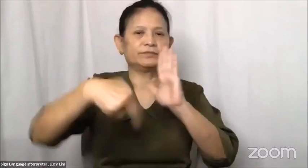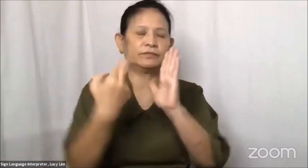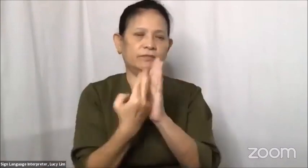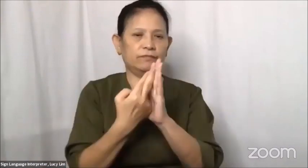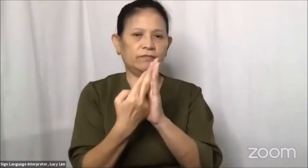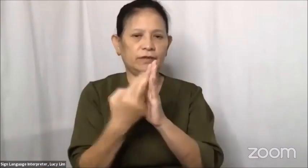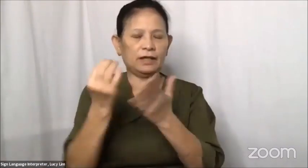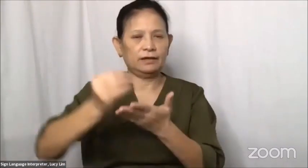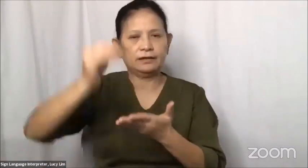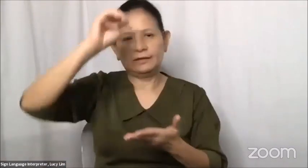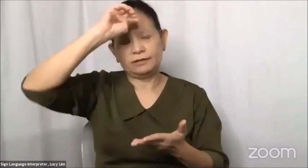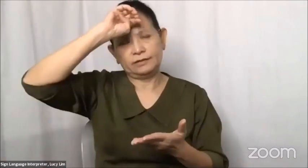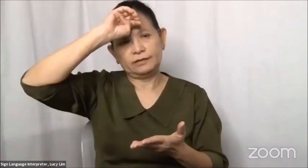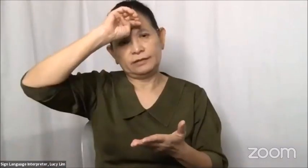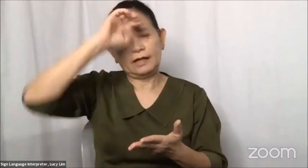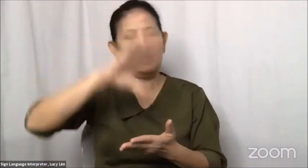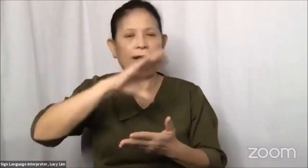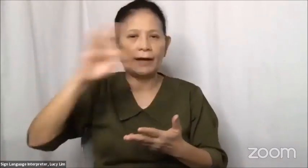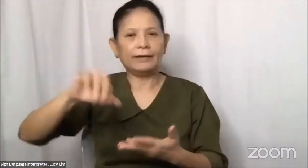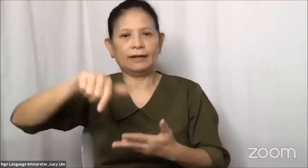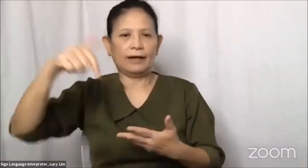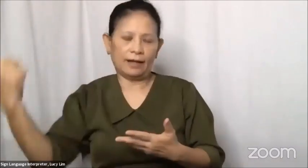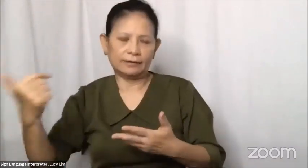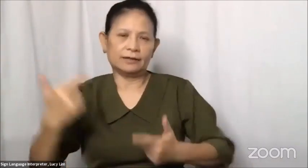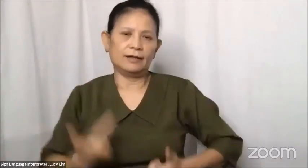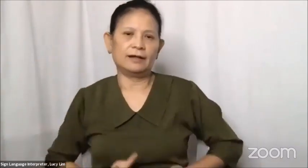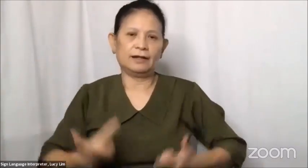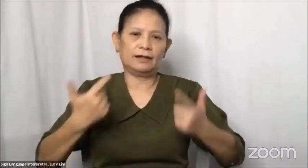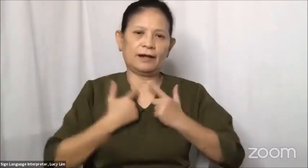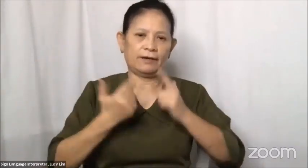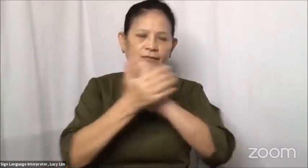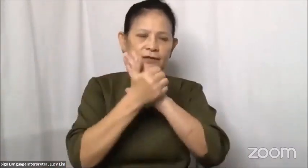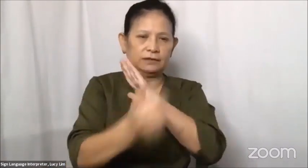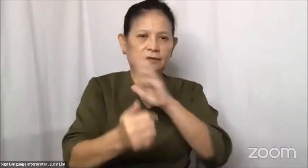from and other life skills right from the beginning.